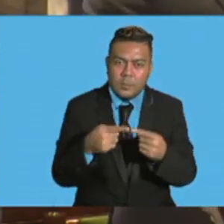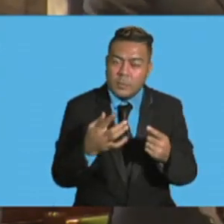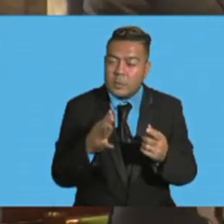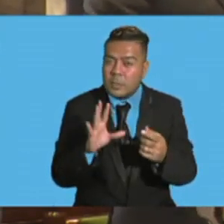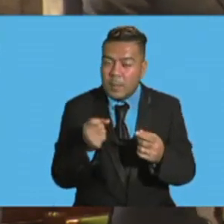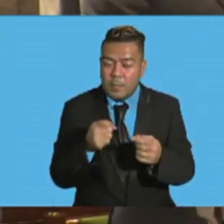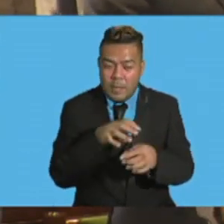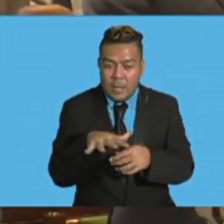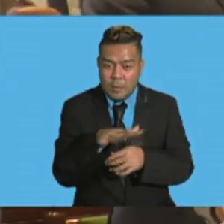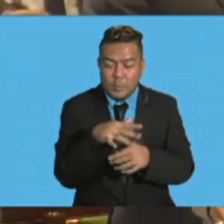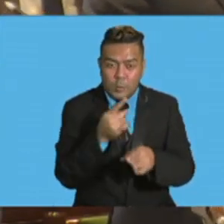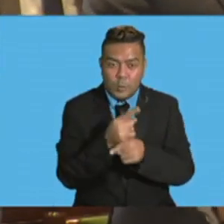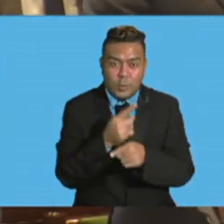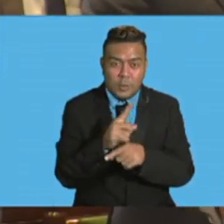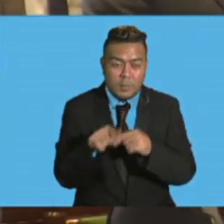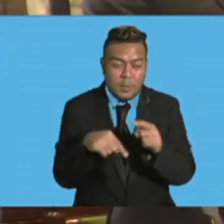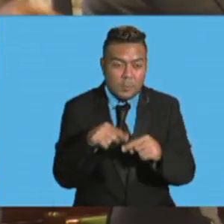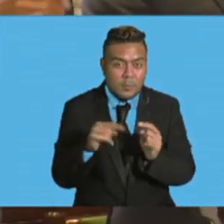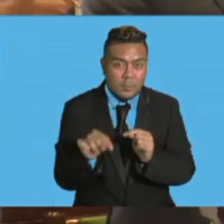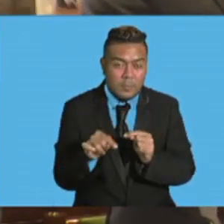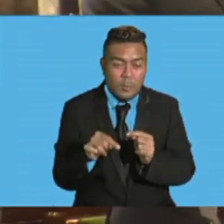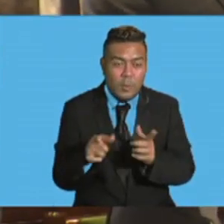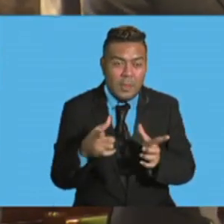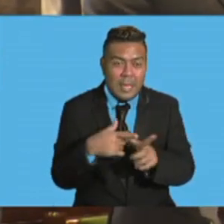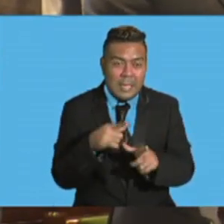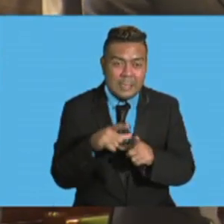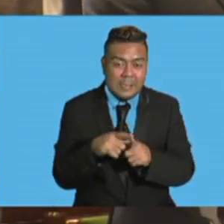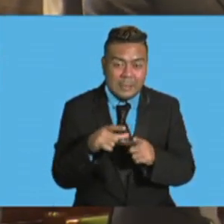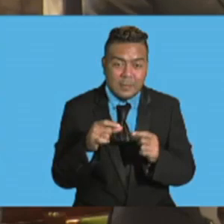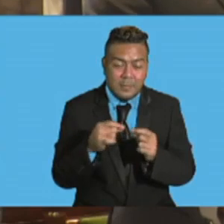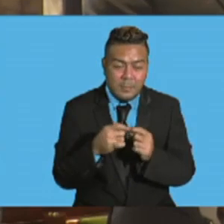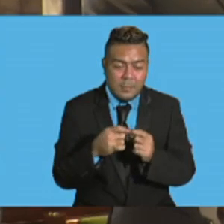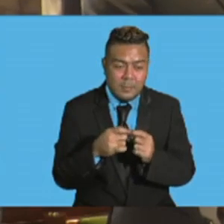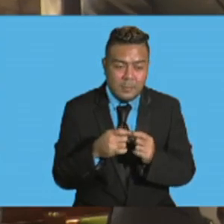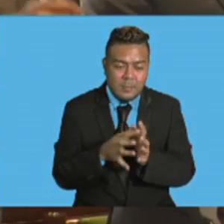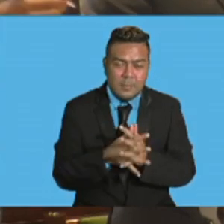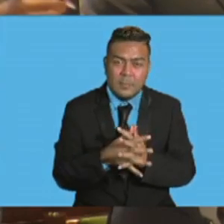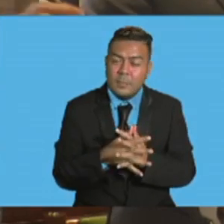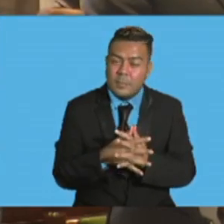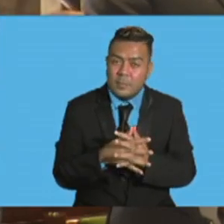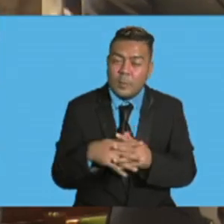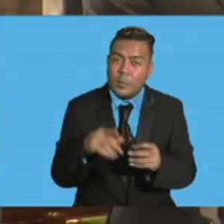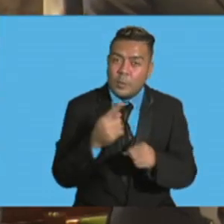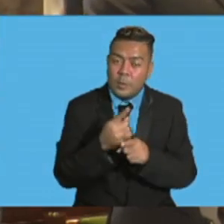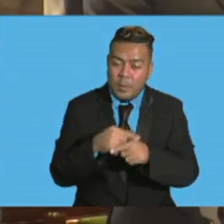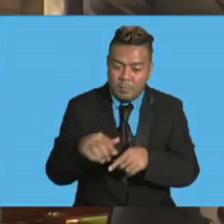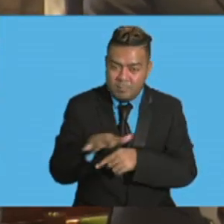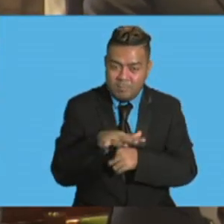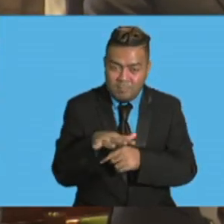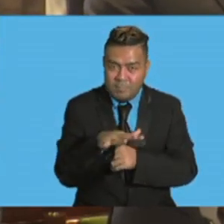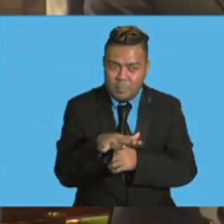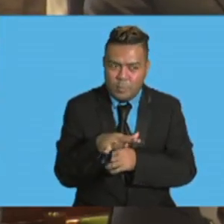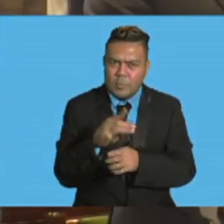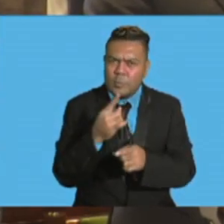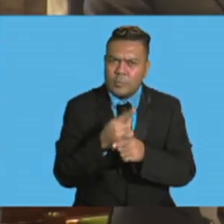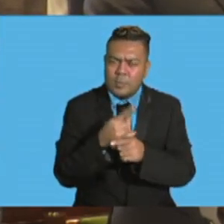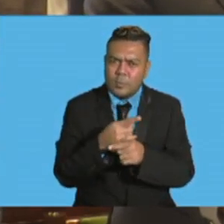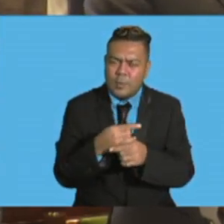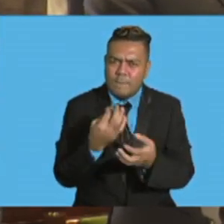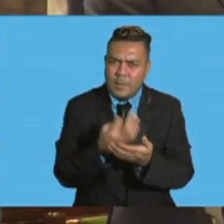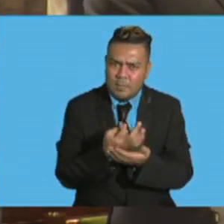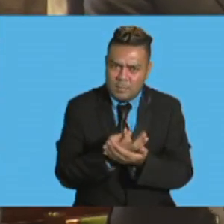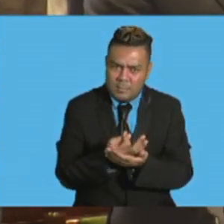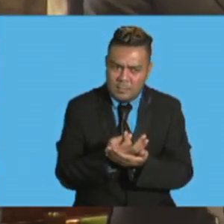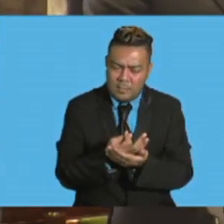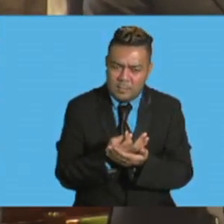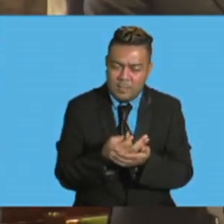did discuss on the PDMC with the ADB were on the fragility and vulnerability in respect of concessional finance.